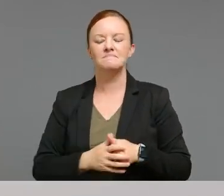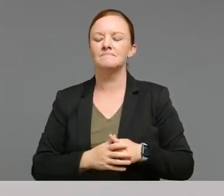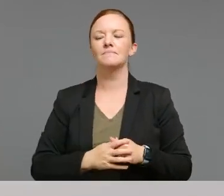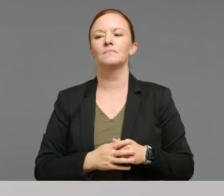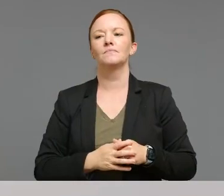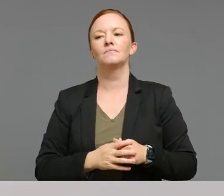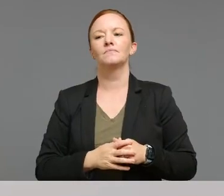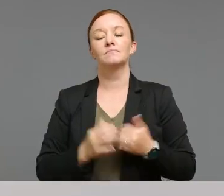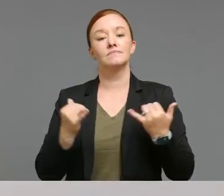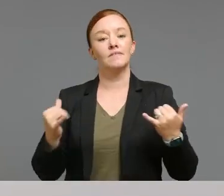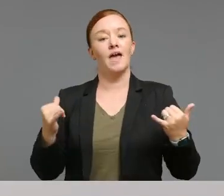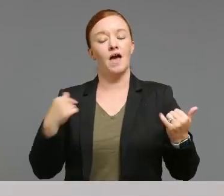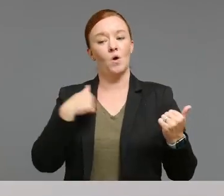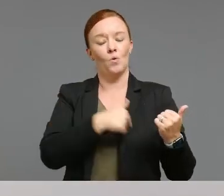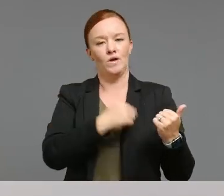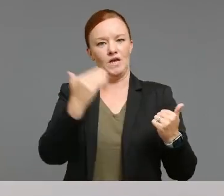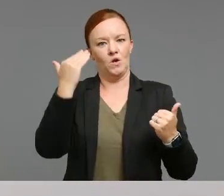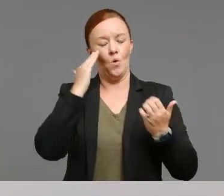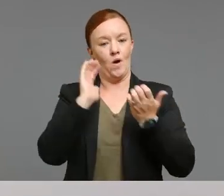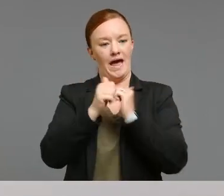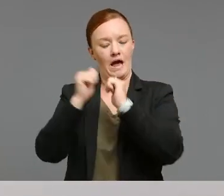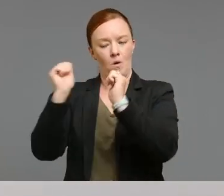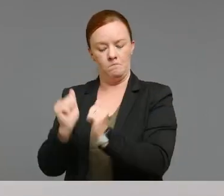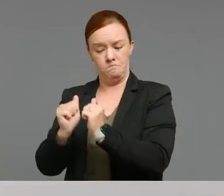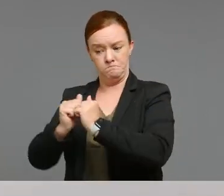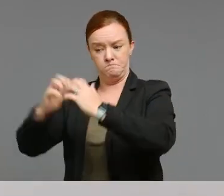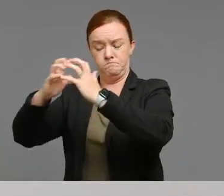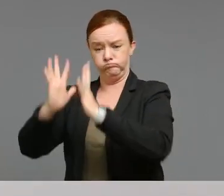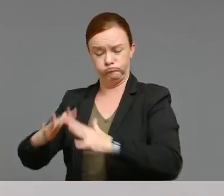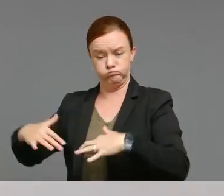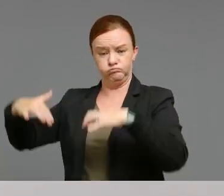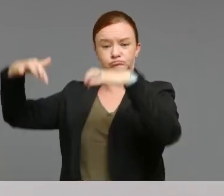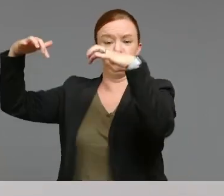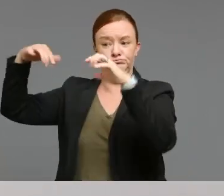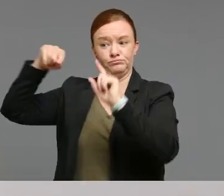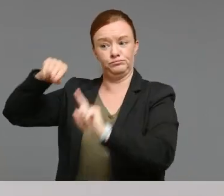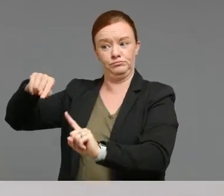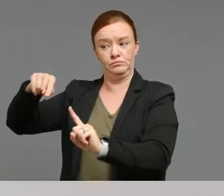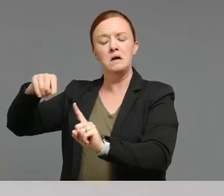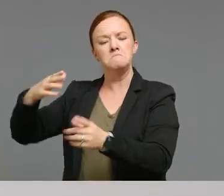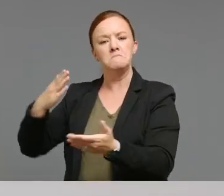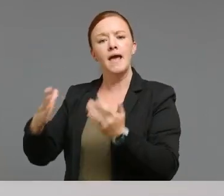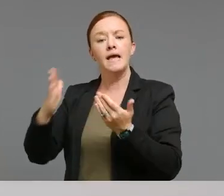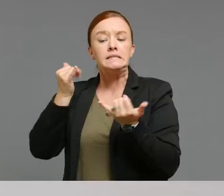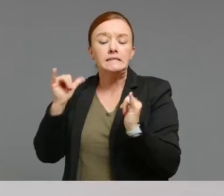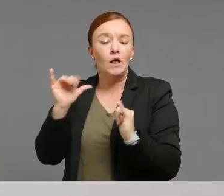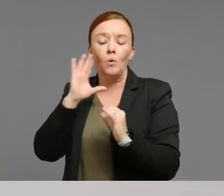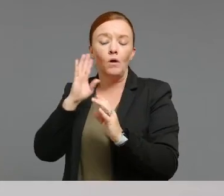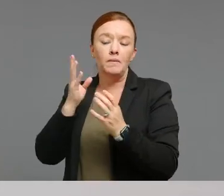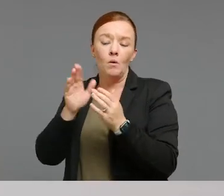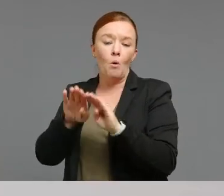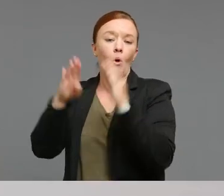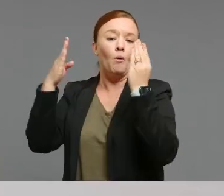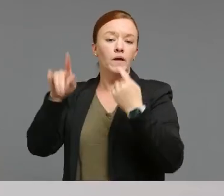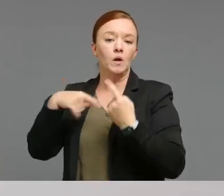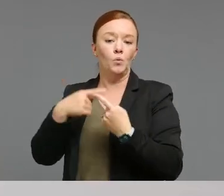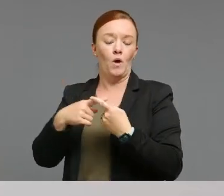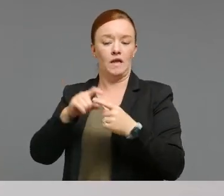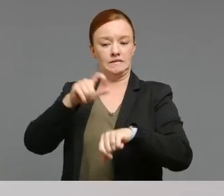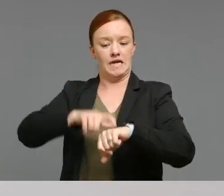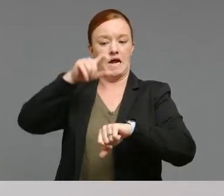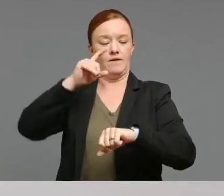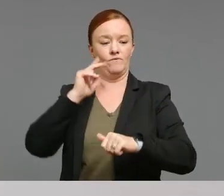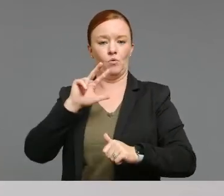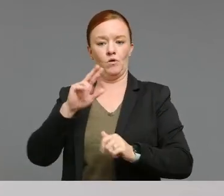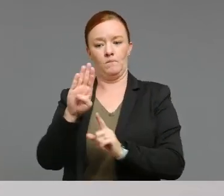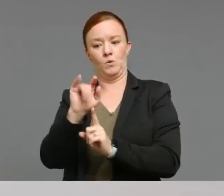Now that we know how to stand up mass vaccination sites, I mean, they may still be open when boosters come on. But